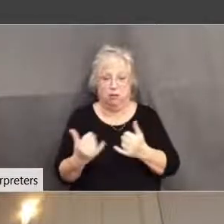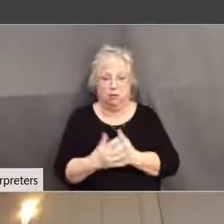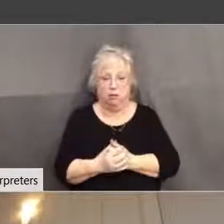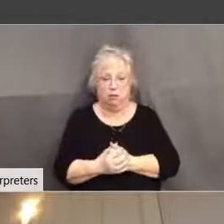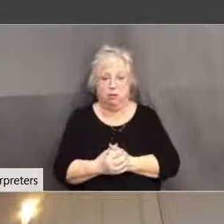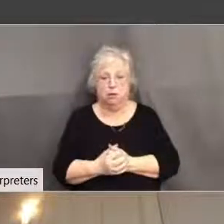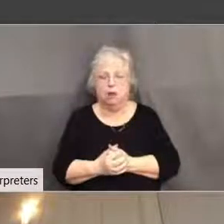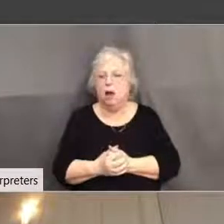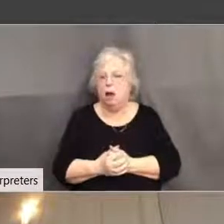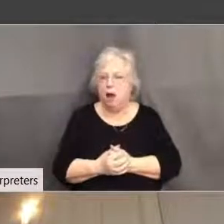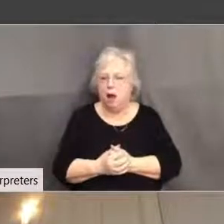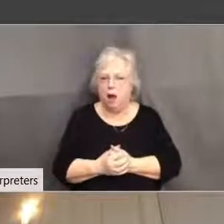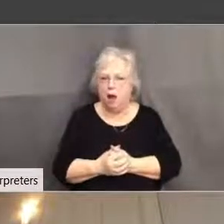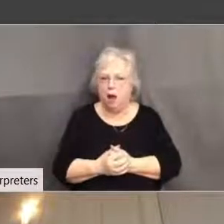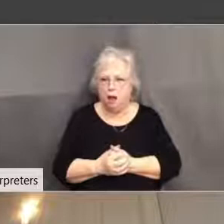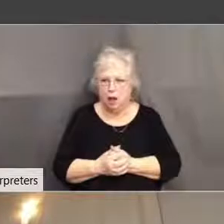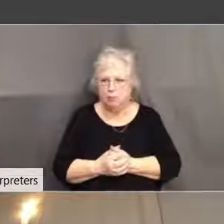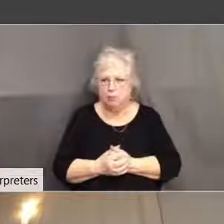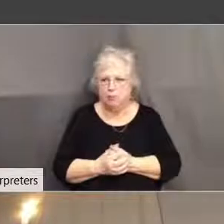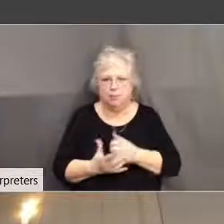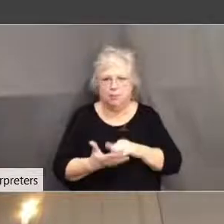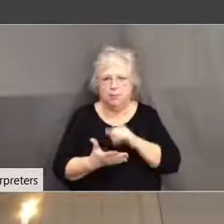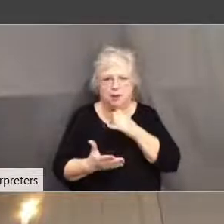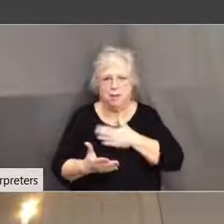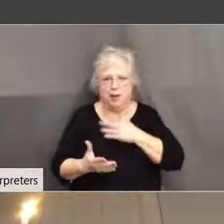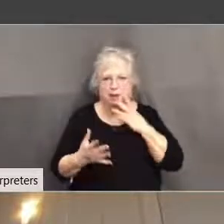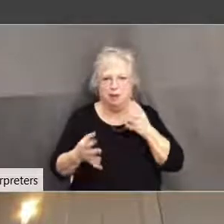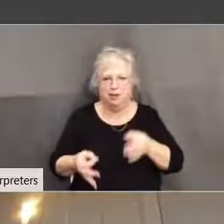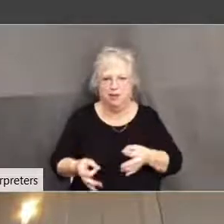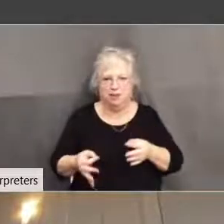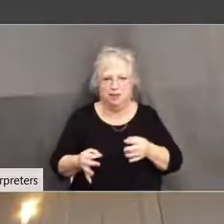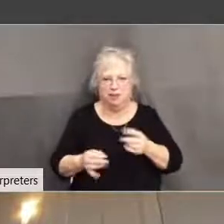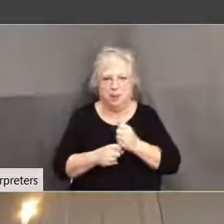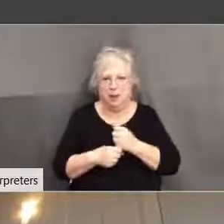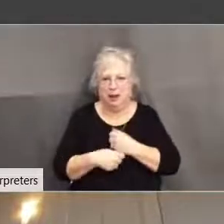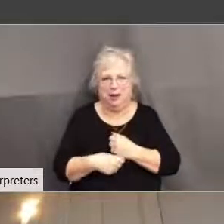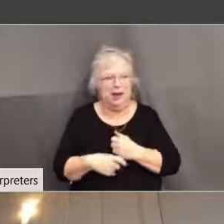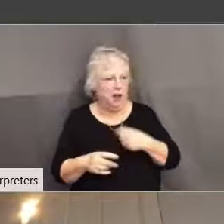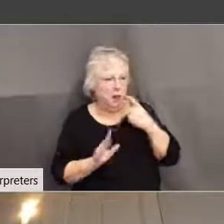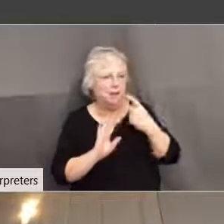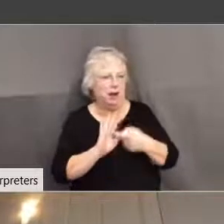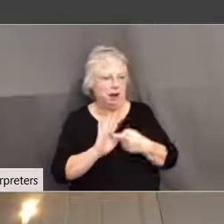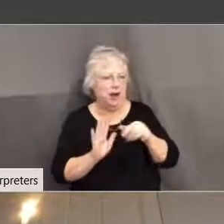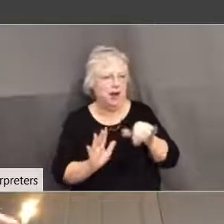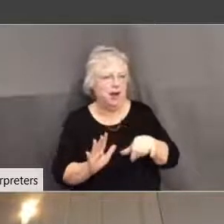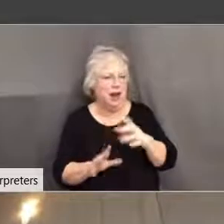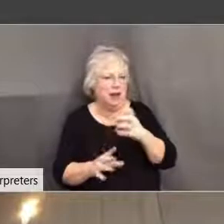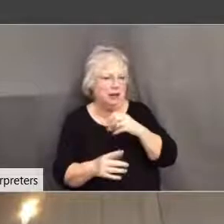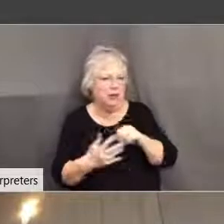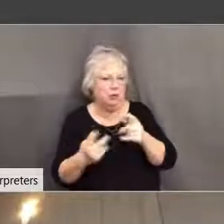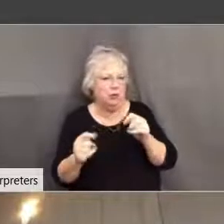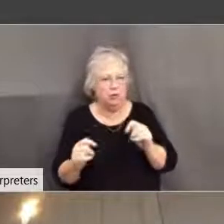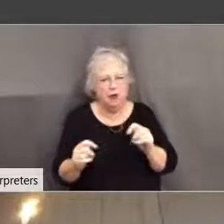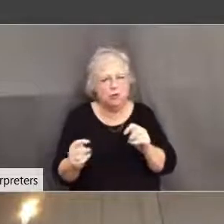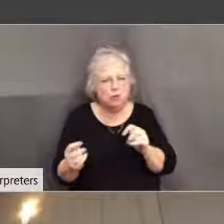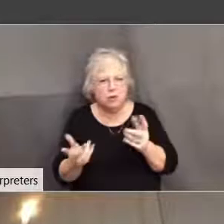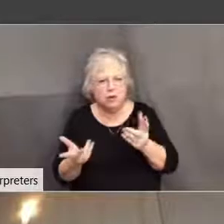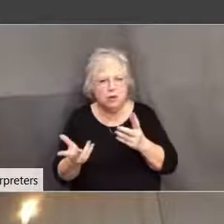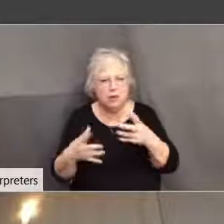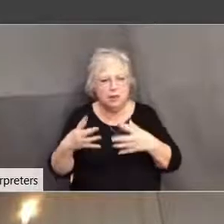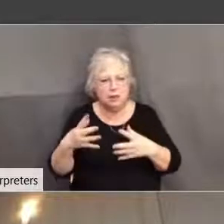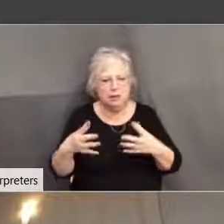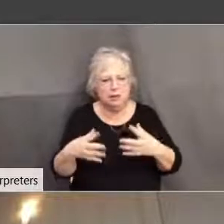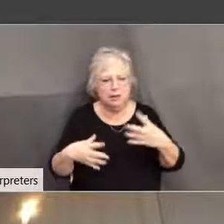time? That's not my decision to make, Director. No, I recognize. I guess I was just trying to summarize. Does